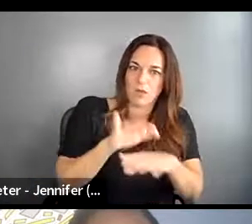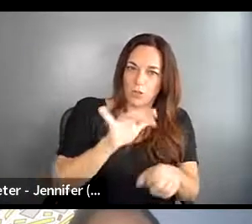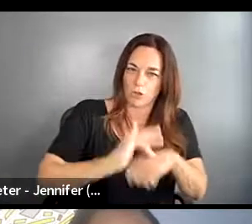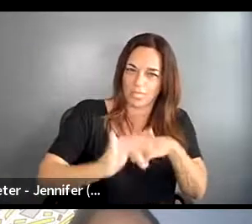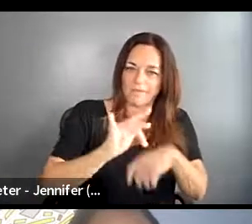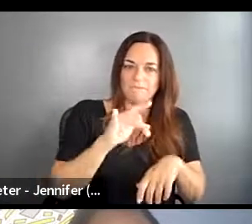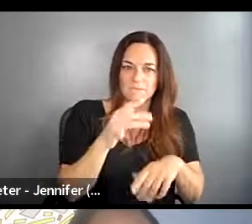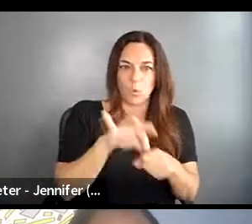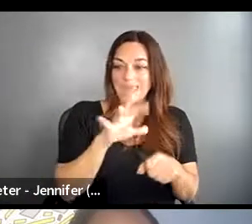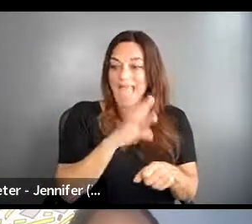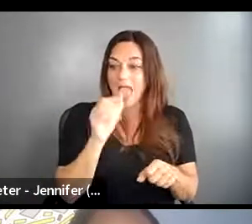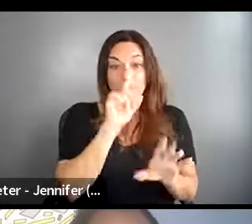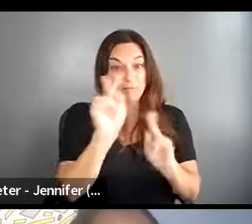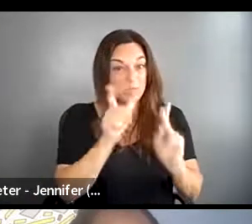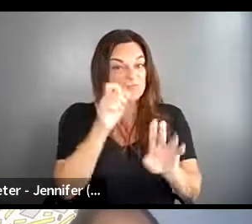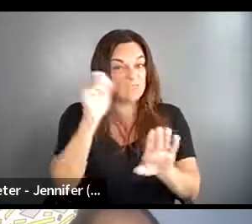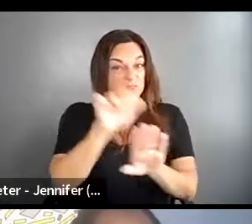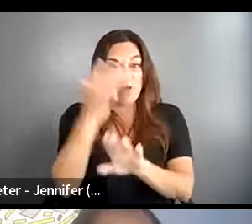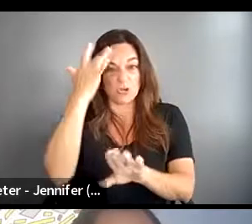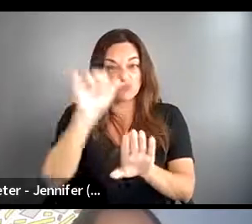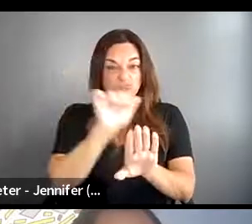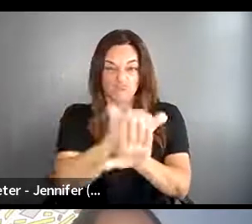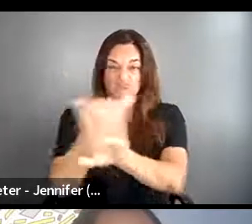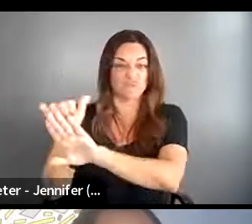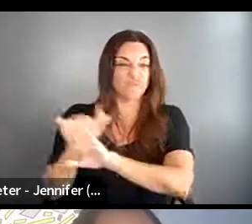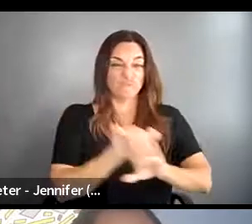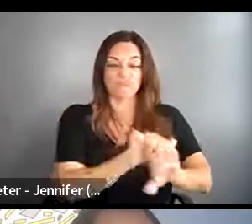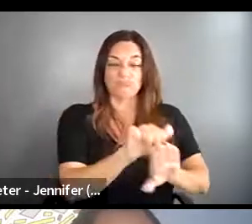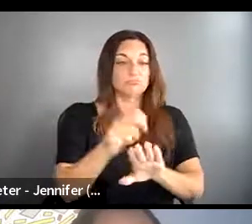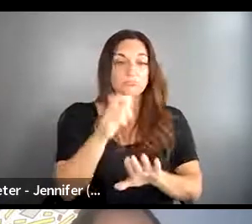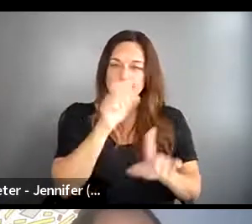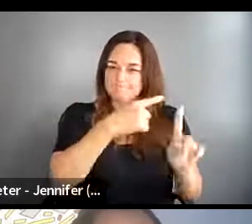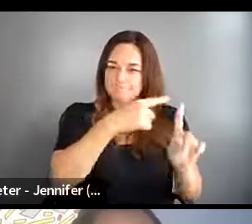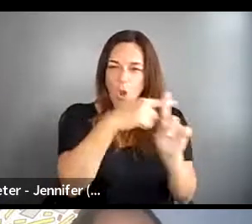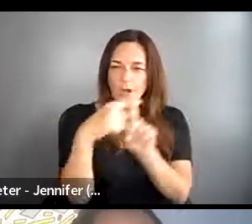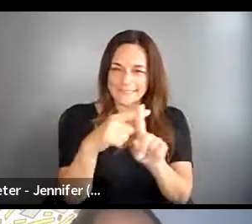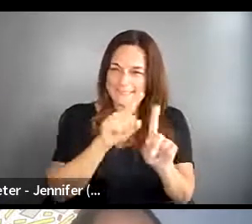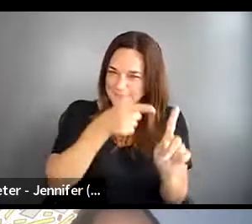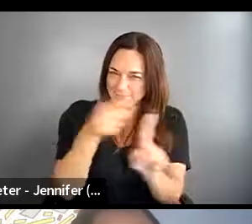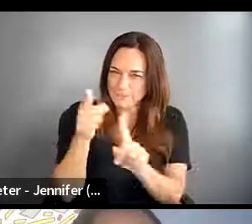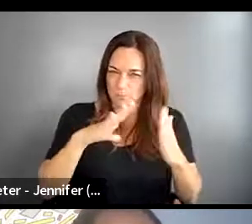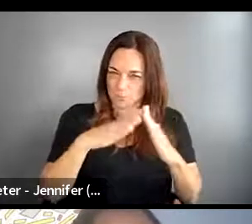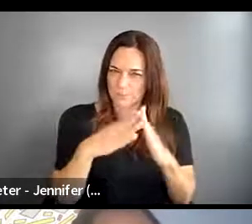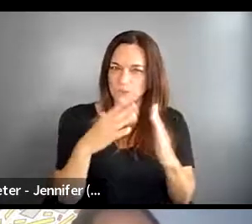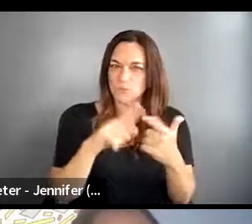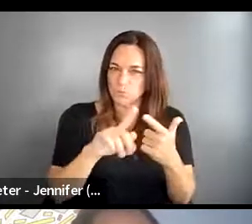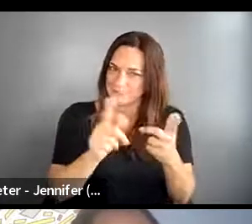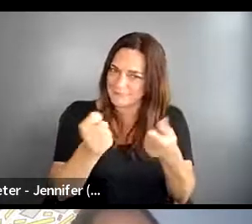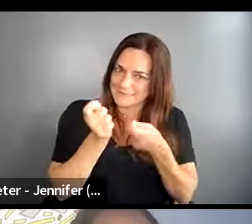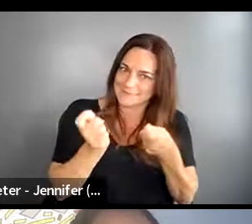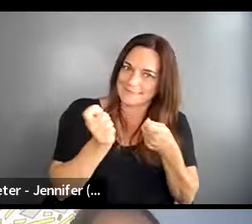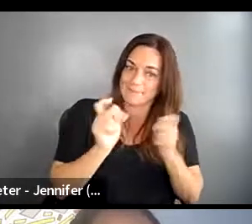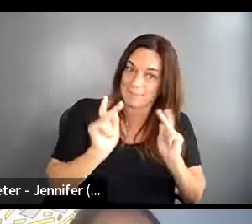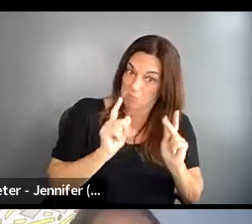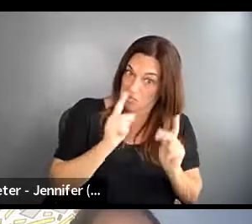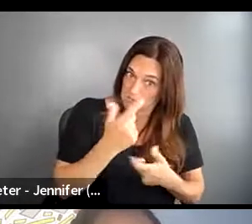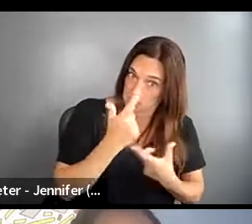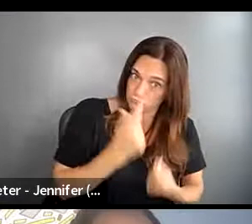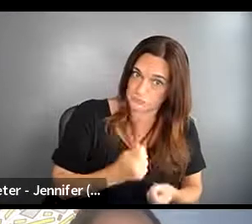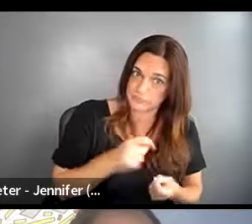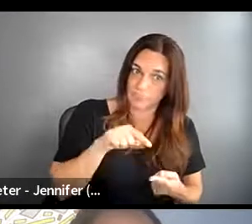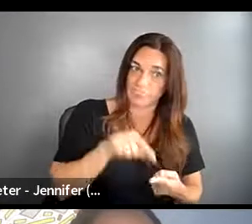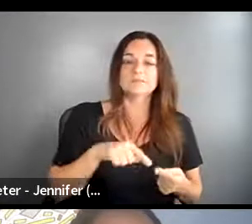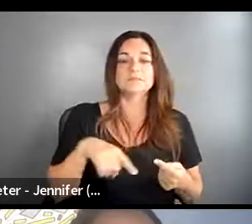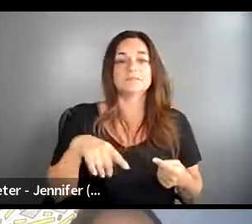out there door knocking in different, very targeted and specific communities to get people to figure out if they're interested